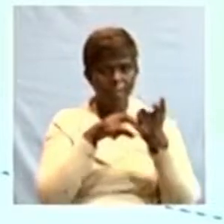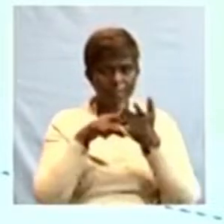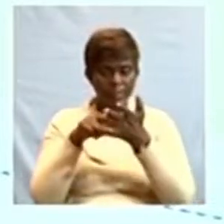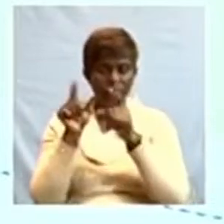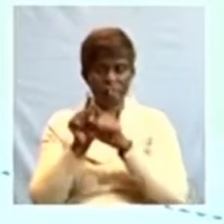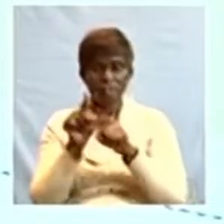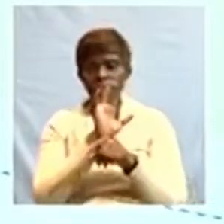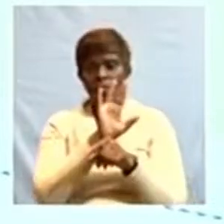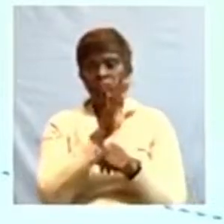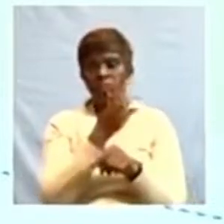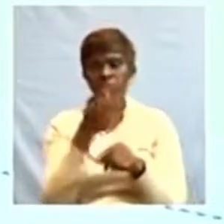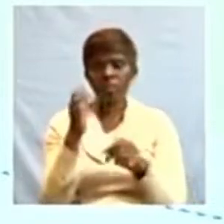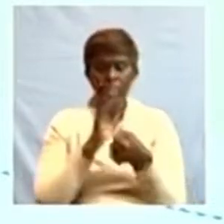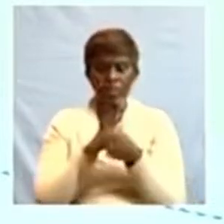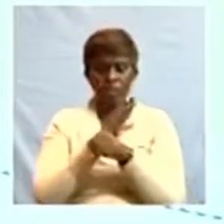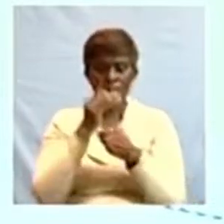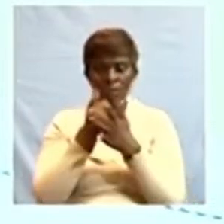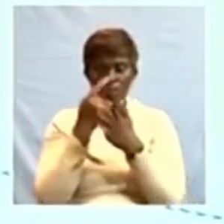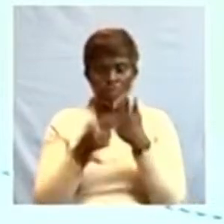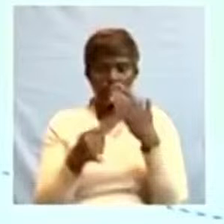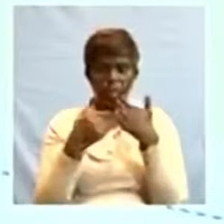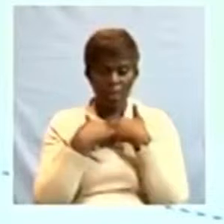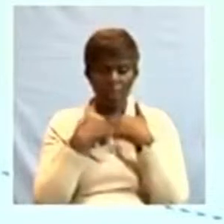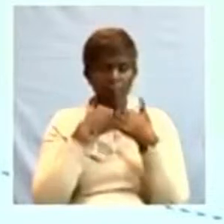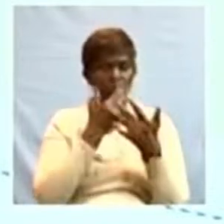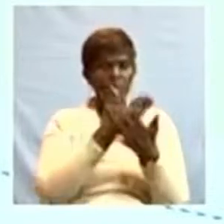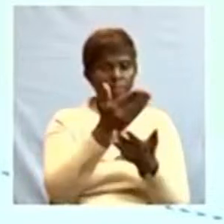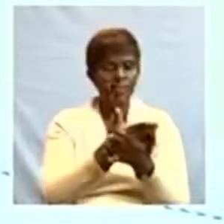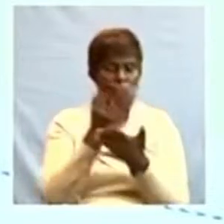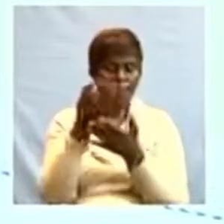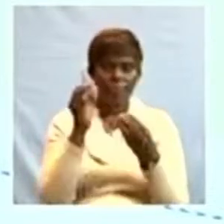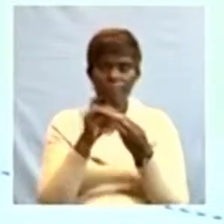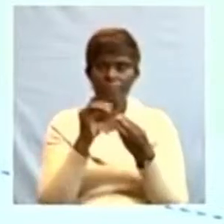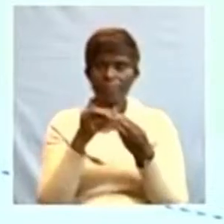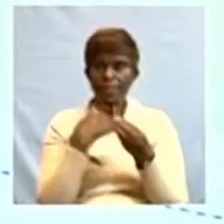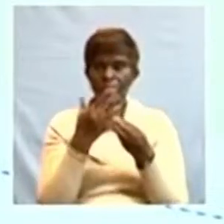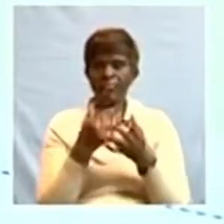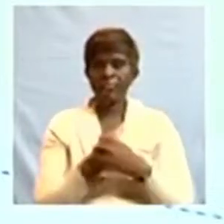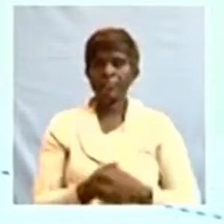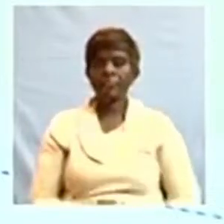the equipment once it was purchased.